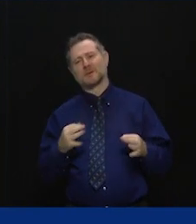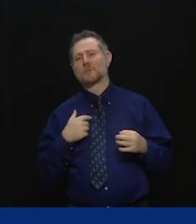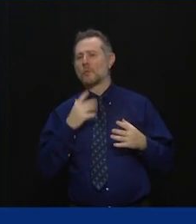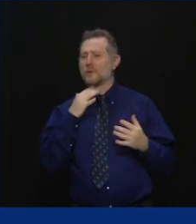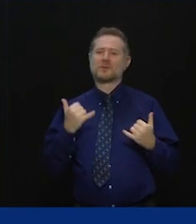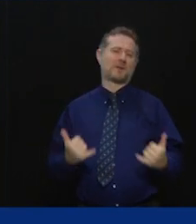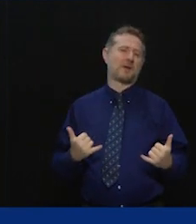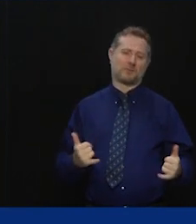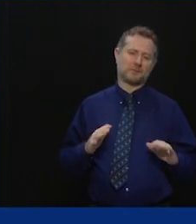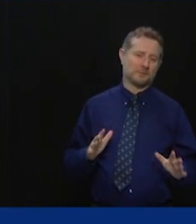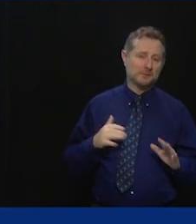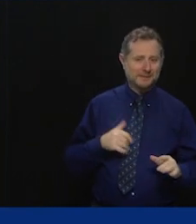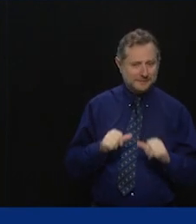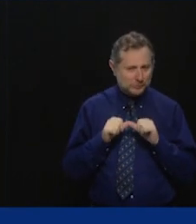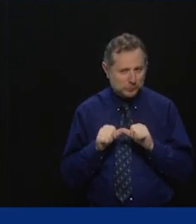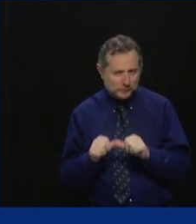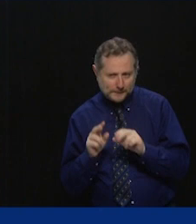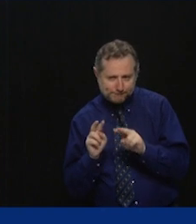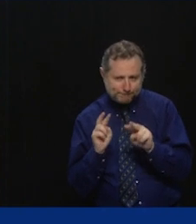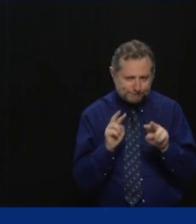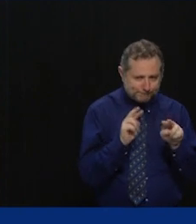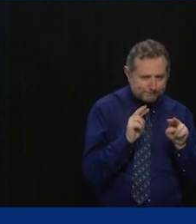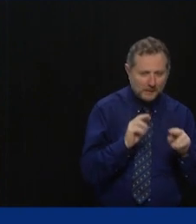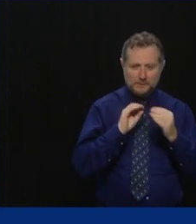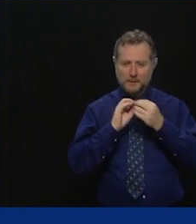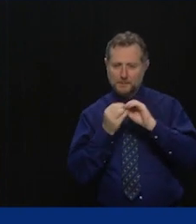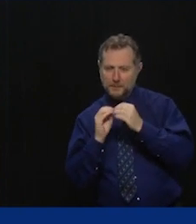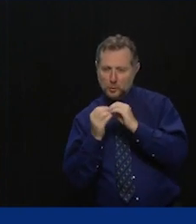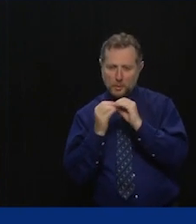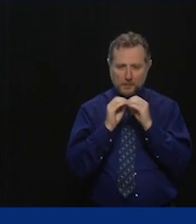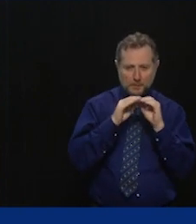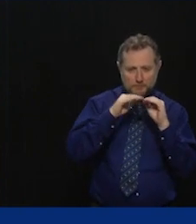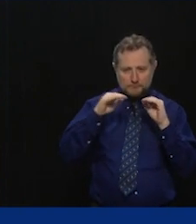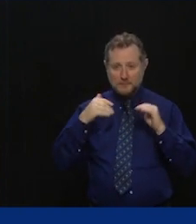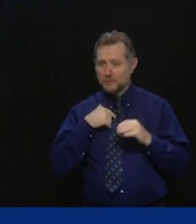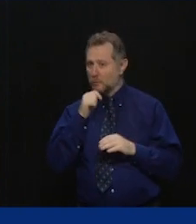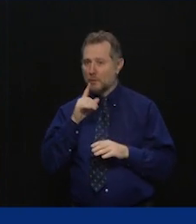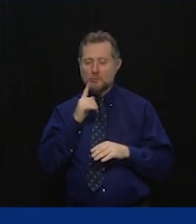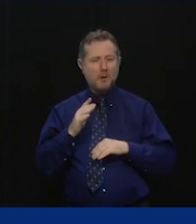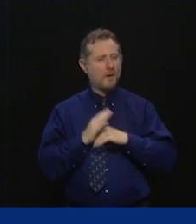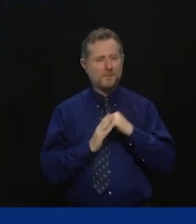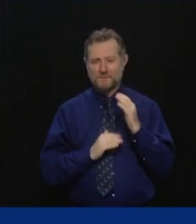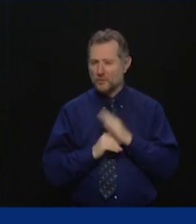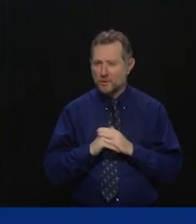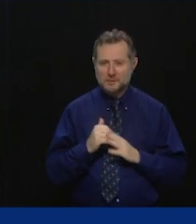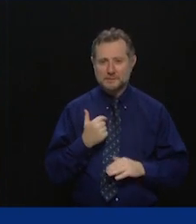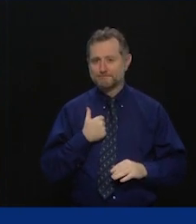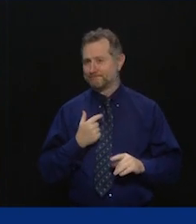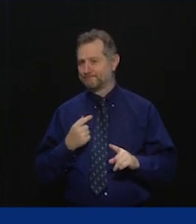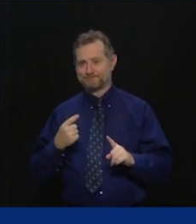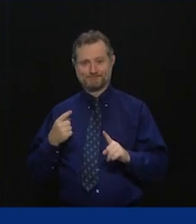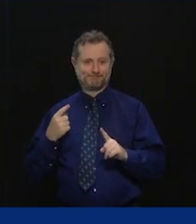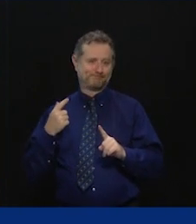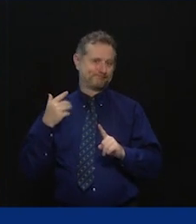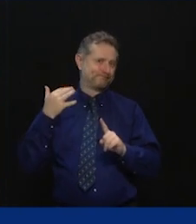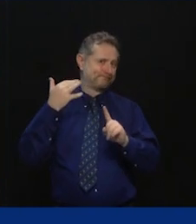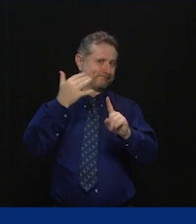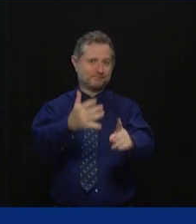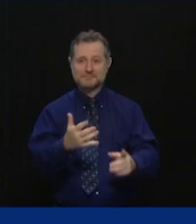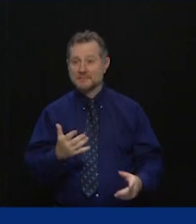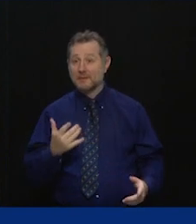keep a close eye on where the numbers are going, and I'm not going to feel comfortable for many more months to say that we have this under control.